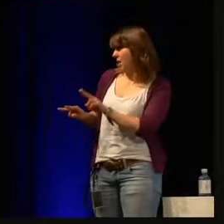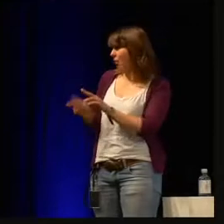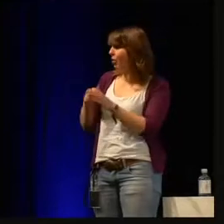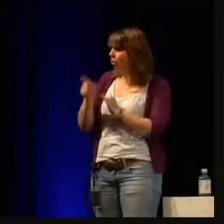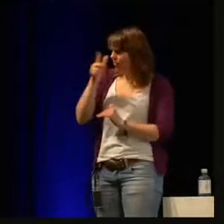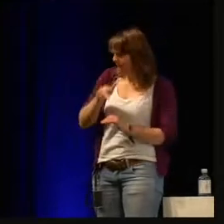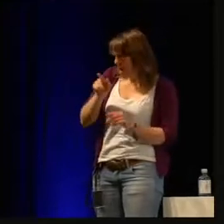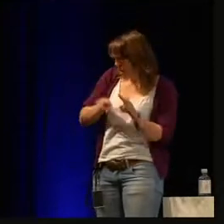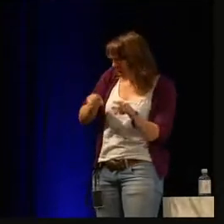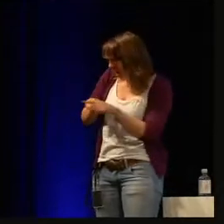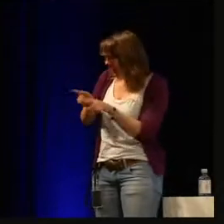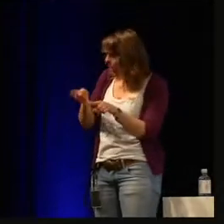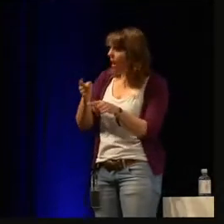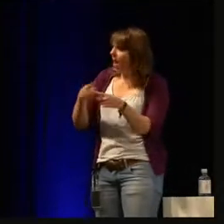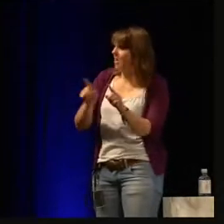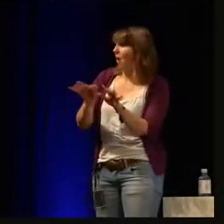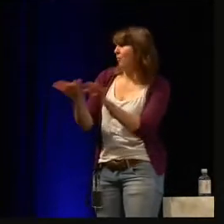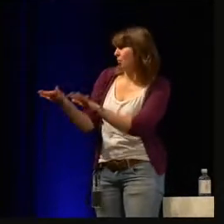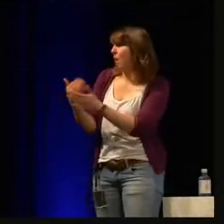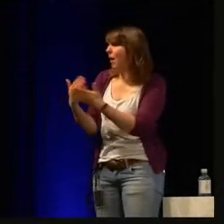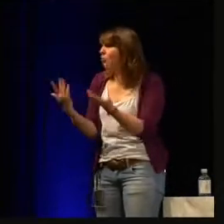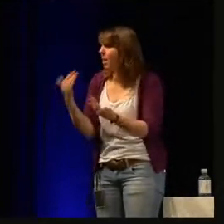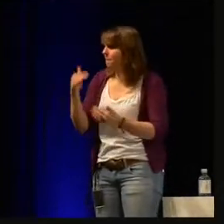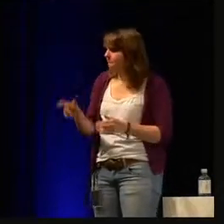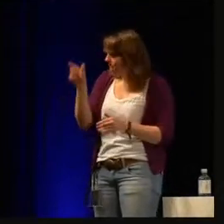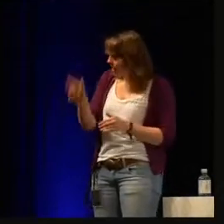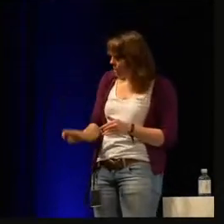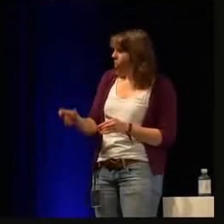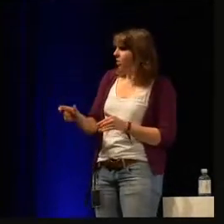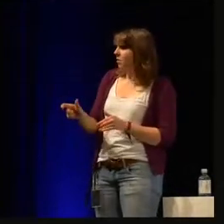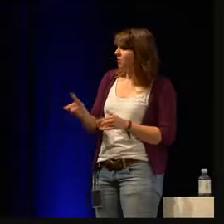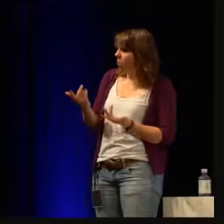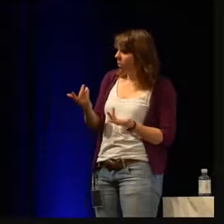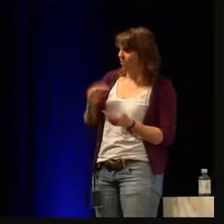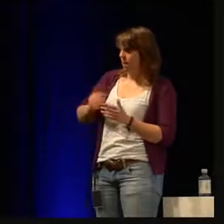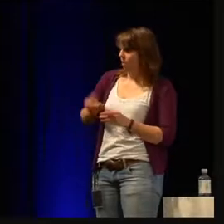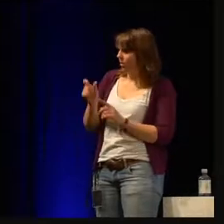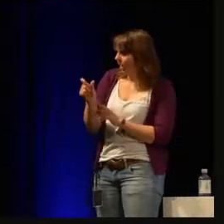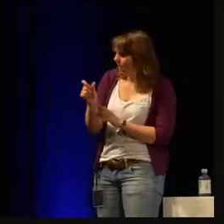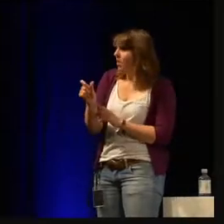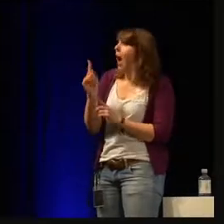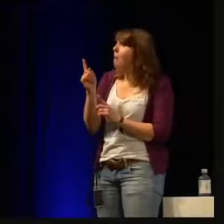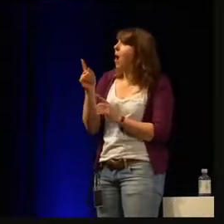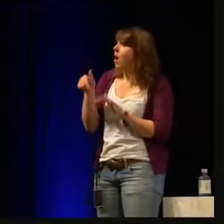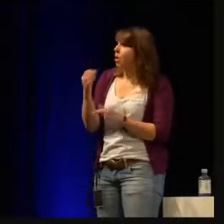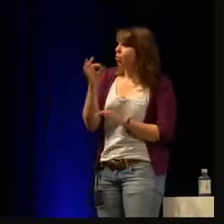picture. And this means that very often we're actually making errors when